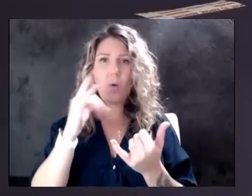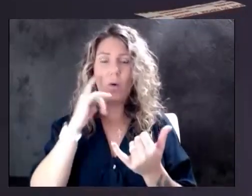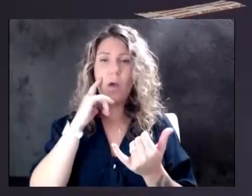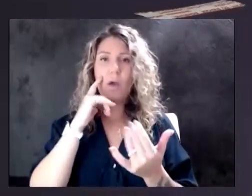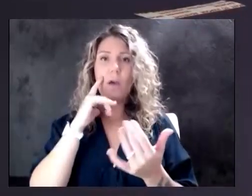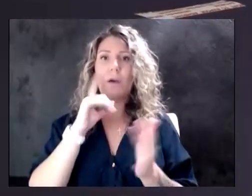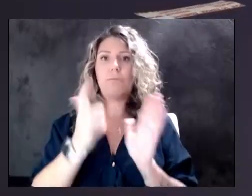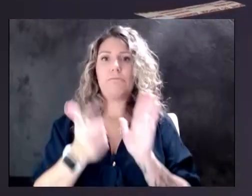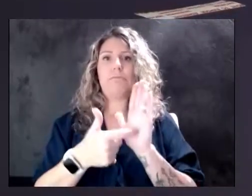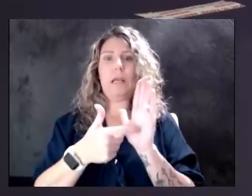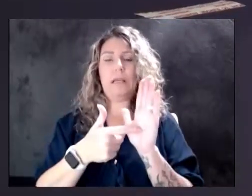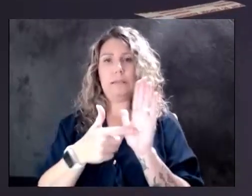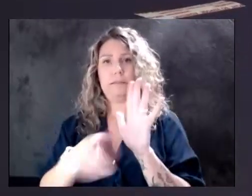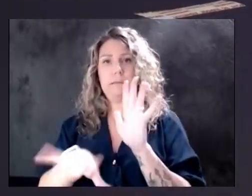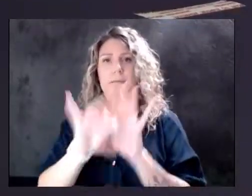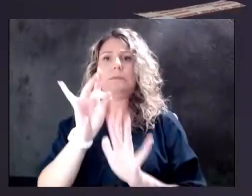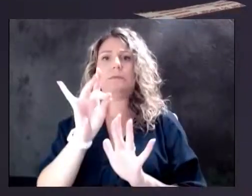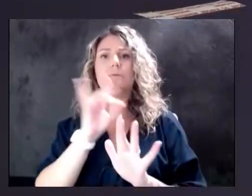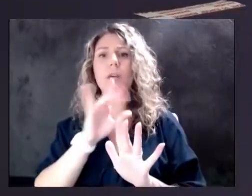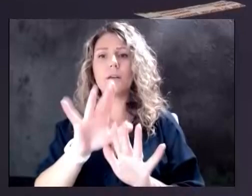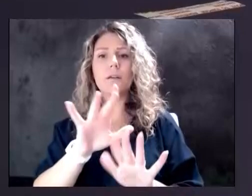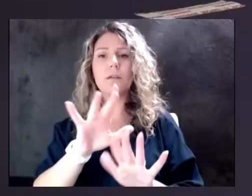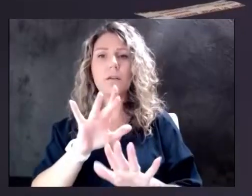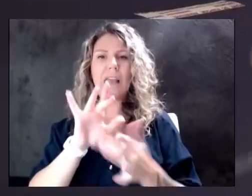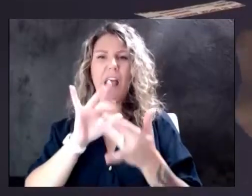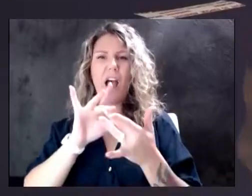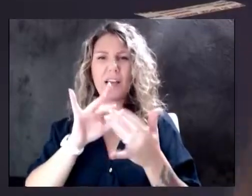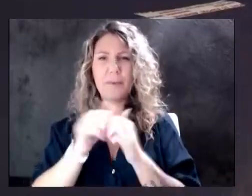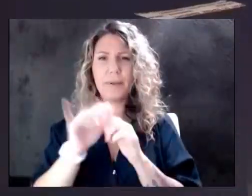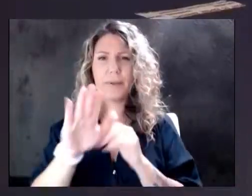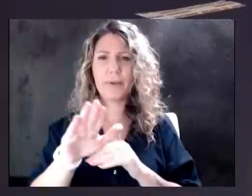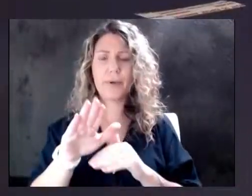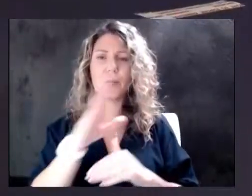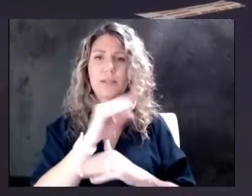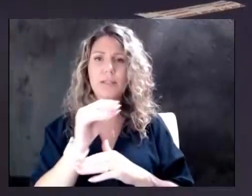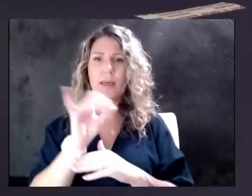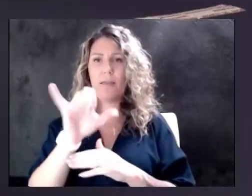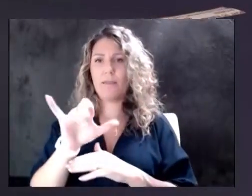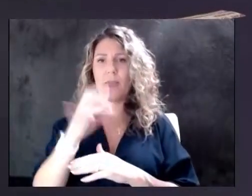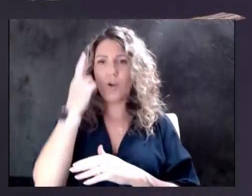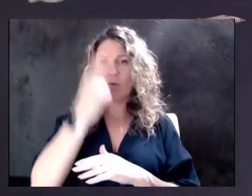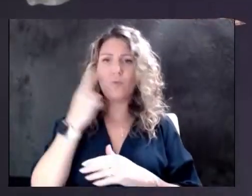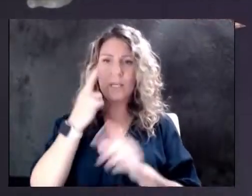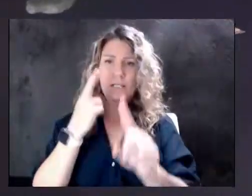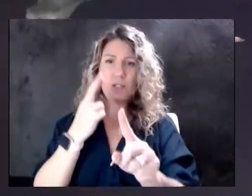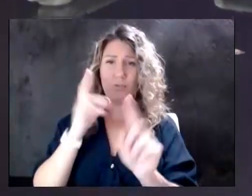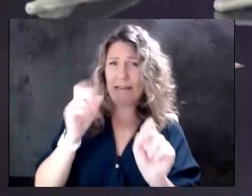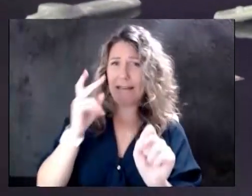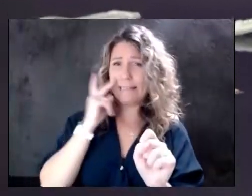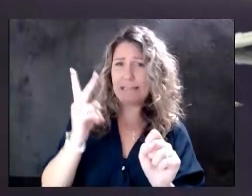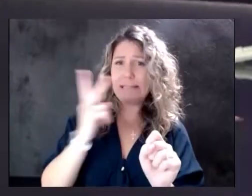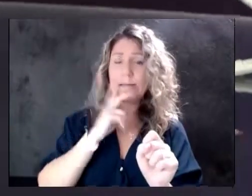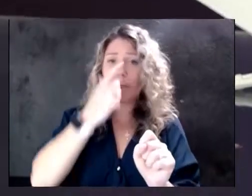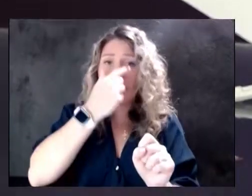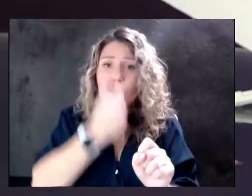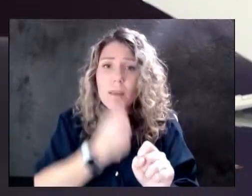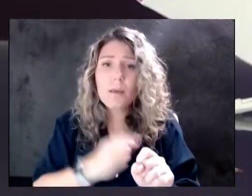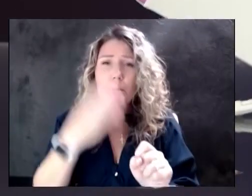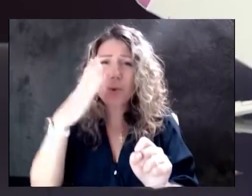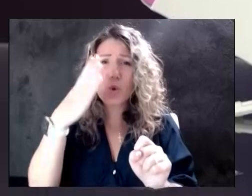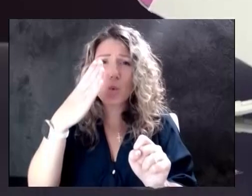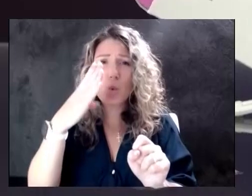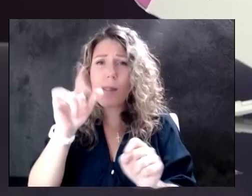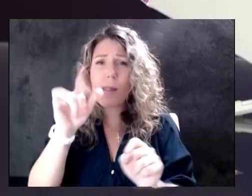upside down so people can see what it looks like? No, For these purposes, yes. Yes, okay, I'm turning it because you can see like the thin blue line. Like, Yes. So Like- that